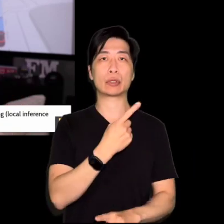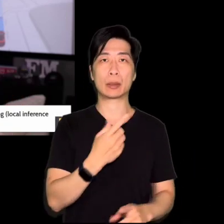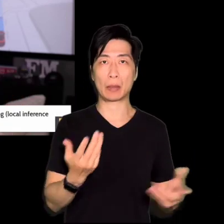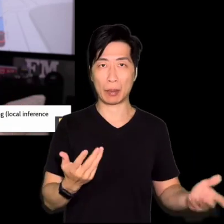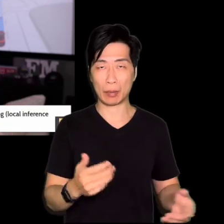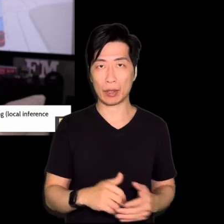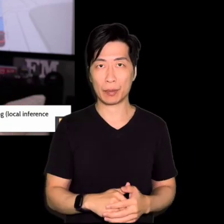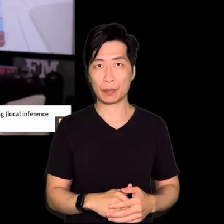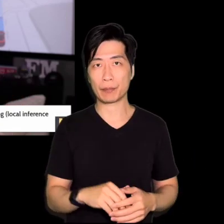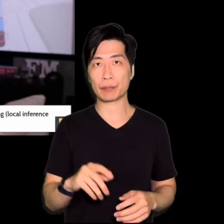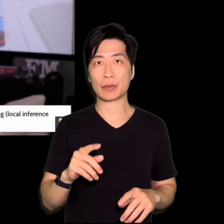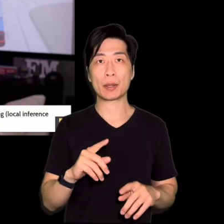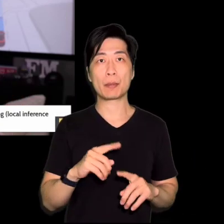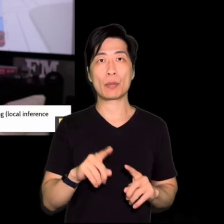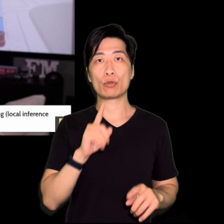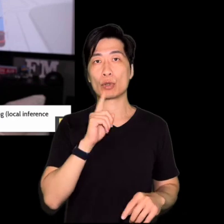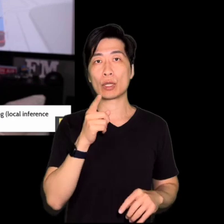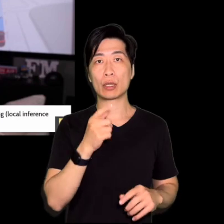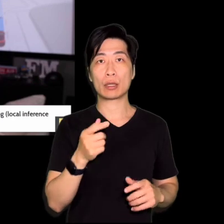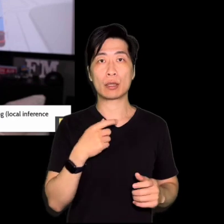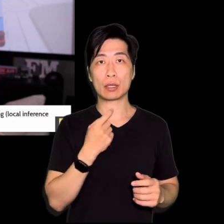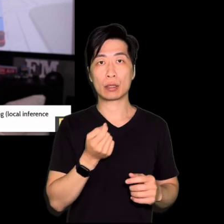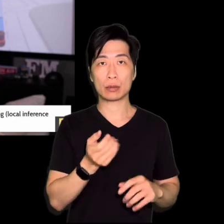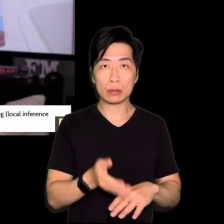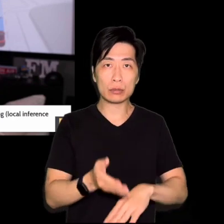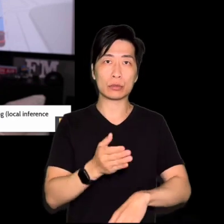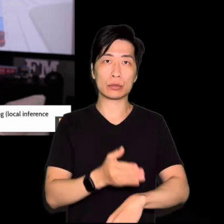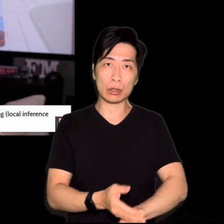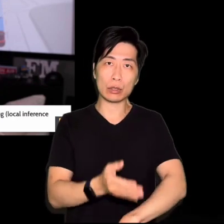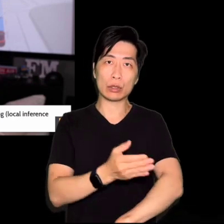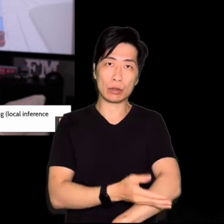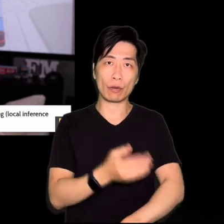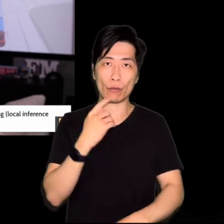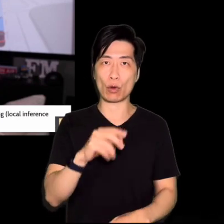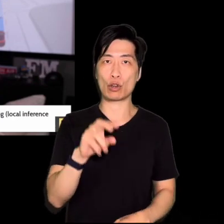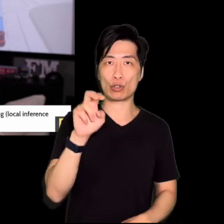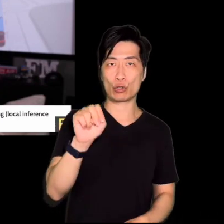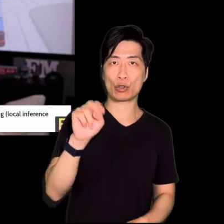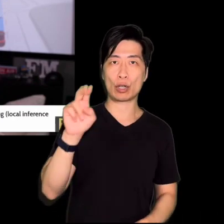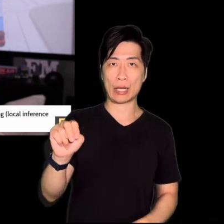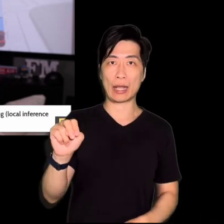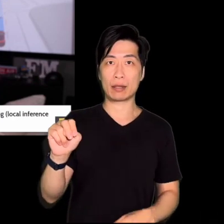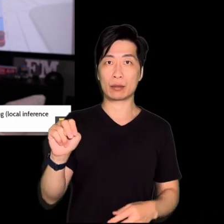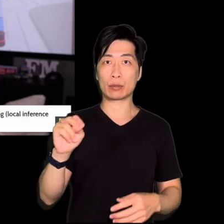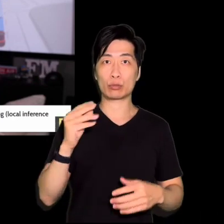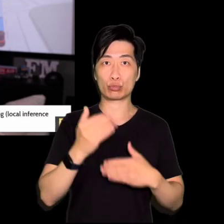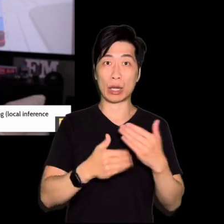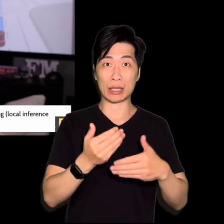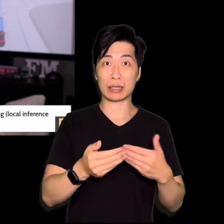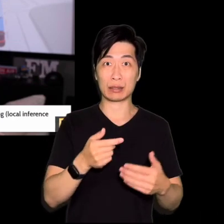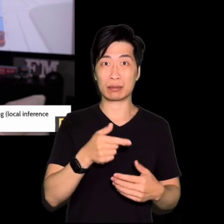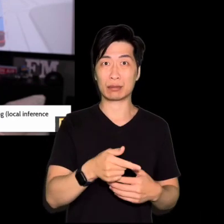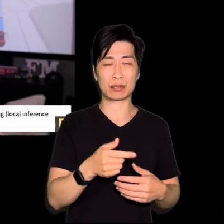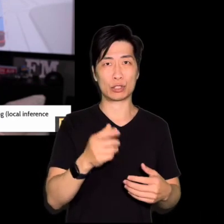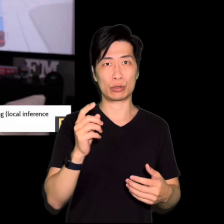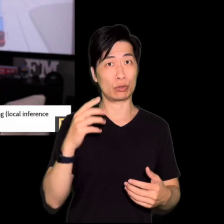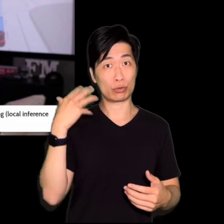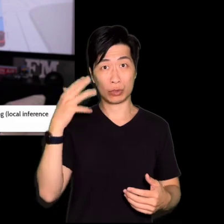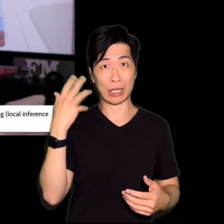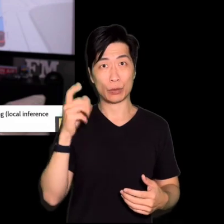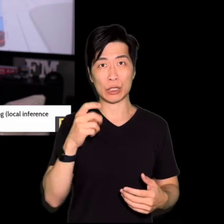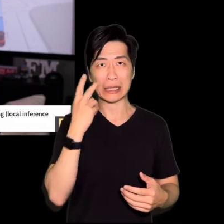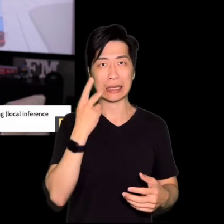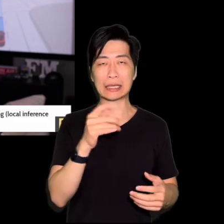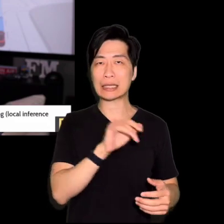butt here, but it's the incremental improvement using sort of an end-to-end neural net process is insane.